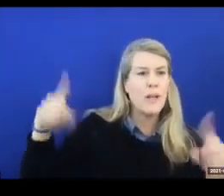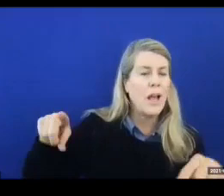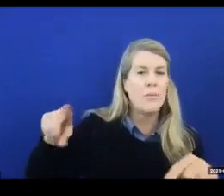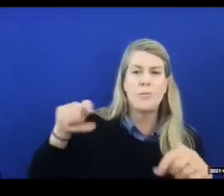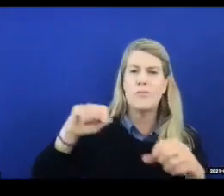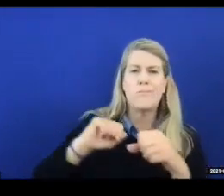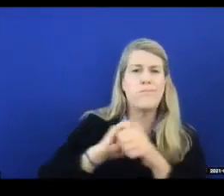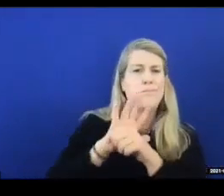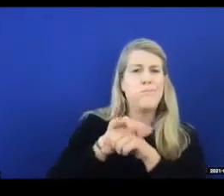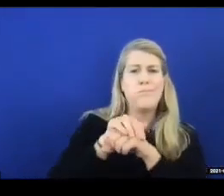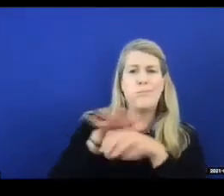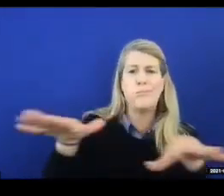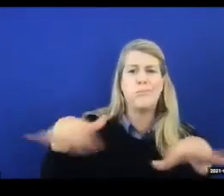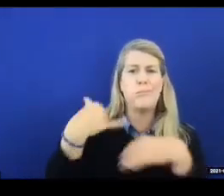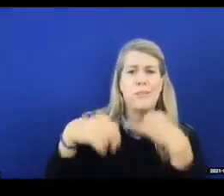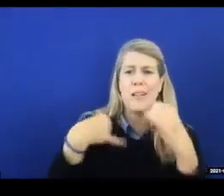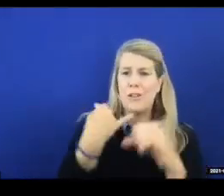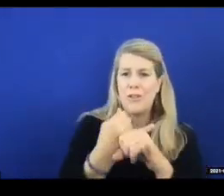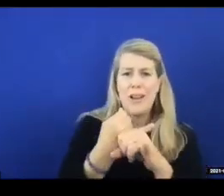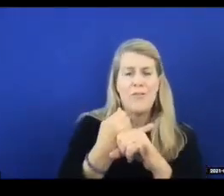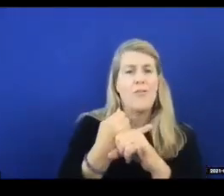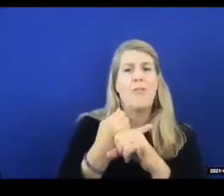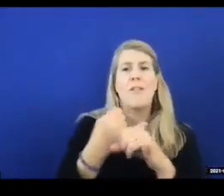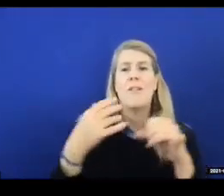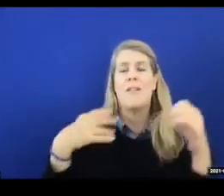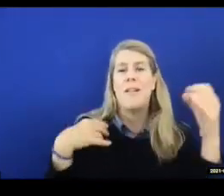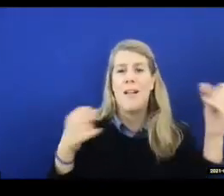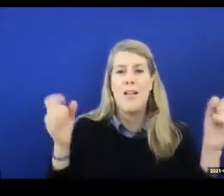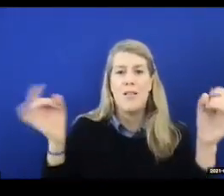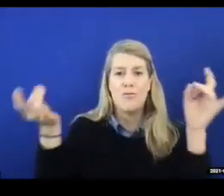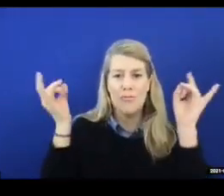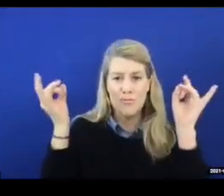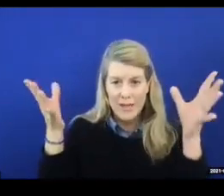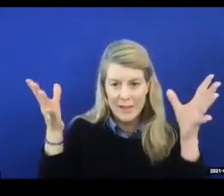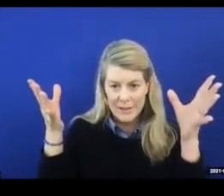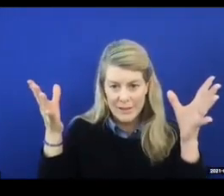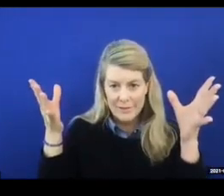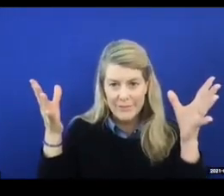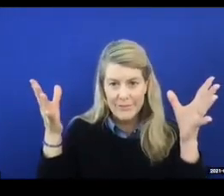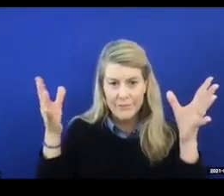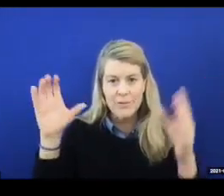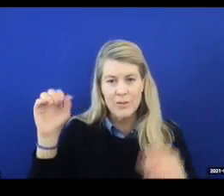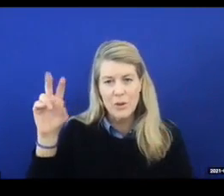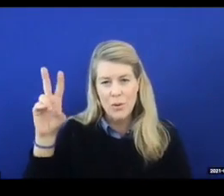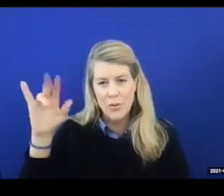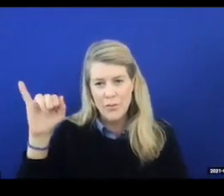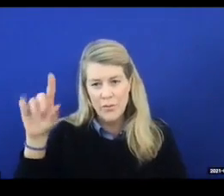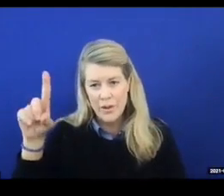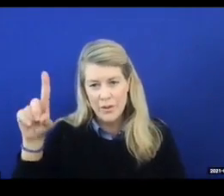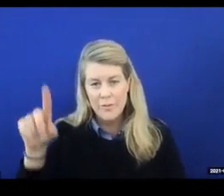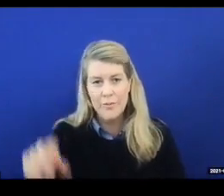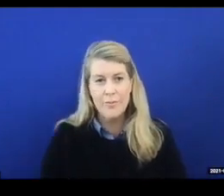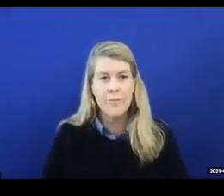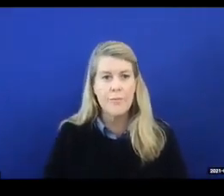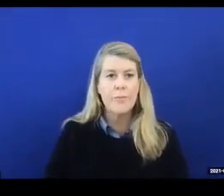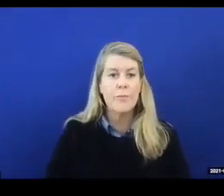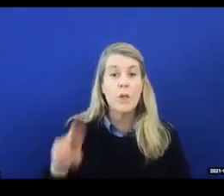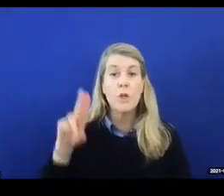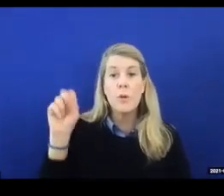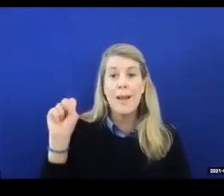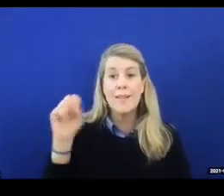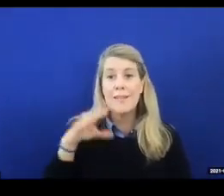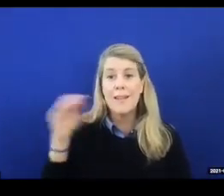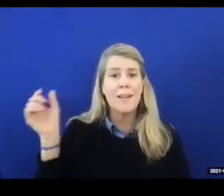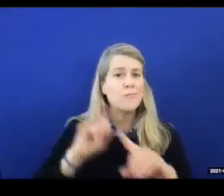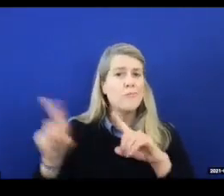public health crisis, the novel coronavirus pandemic. The United States and many nations